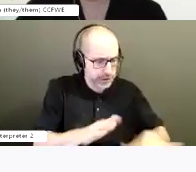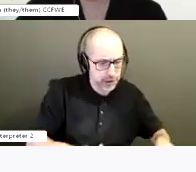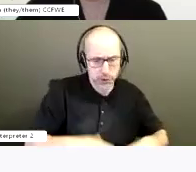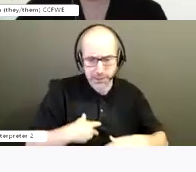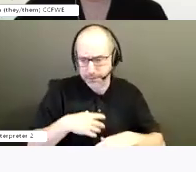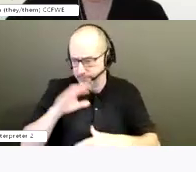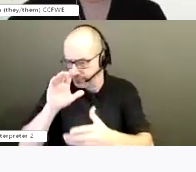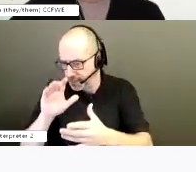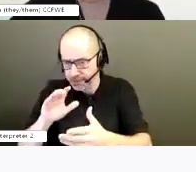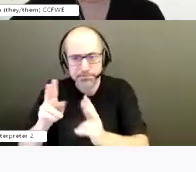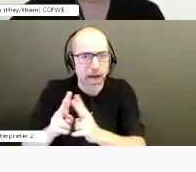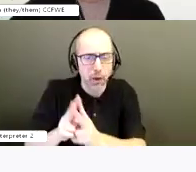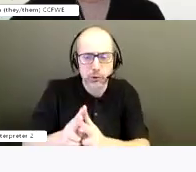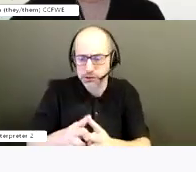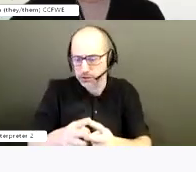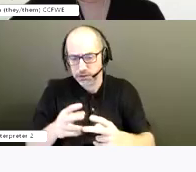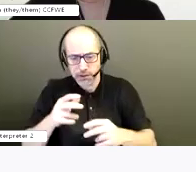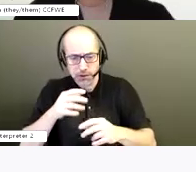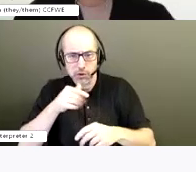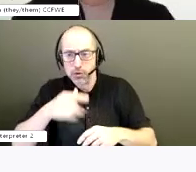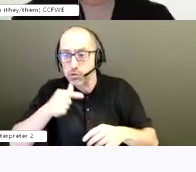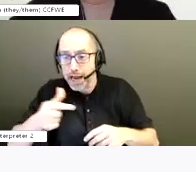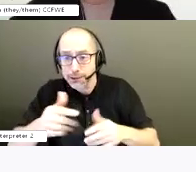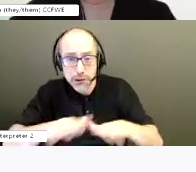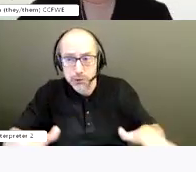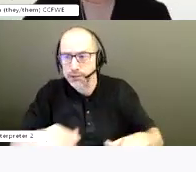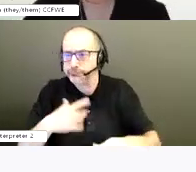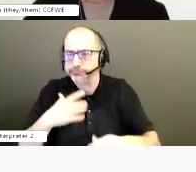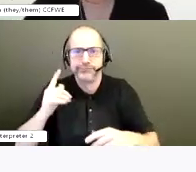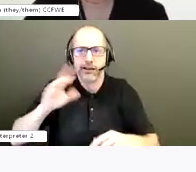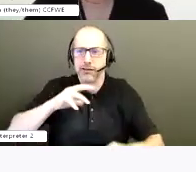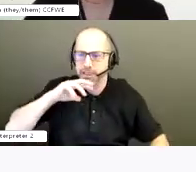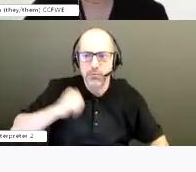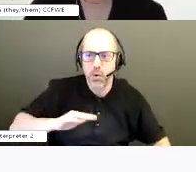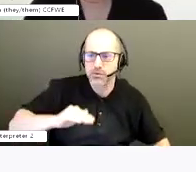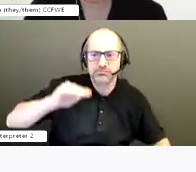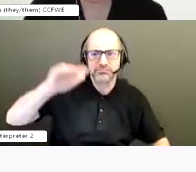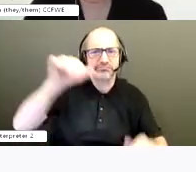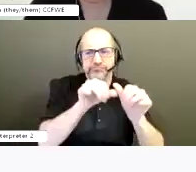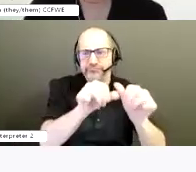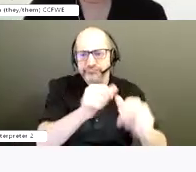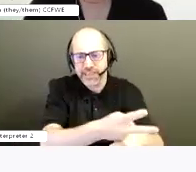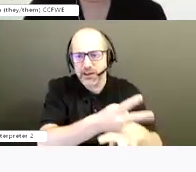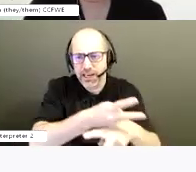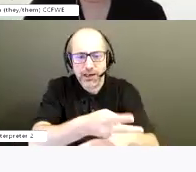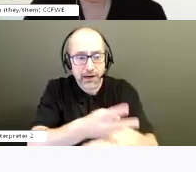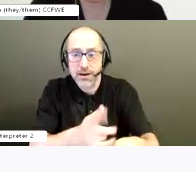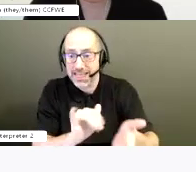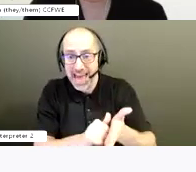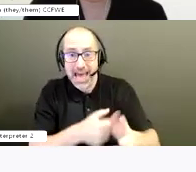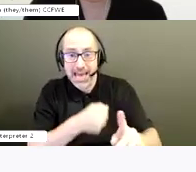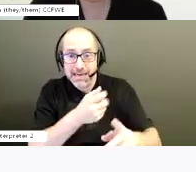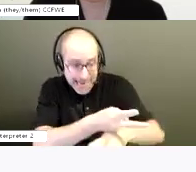old age. The impact of these roles can deepen that financial insecurity and limit options